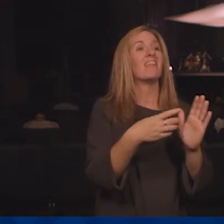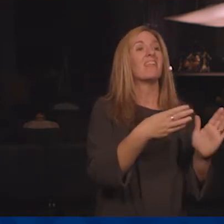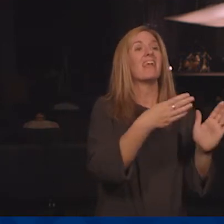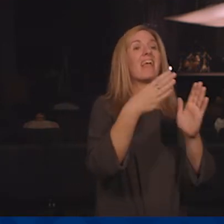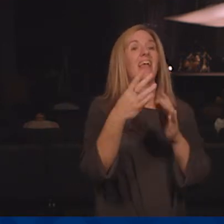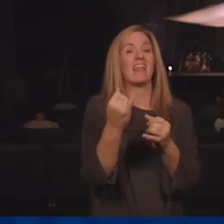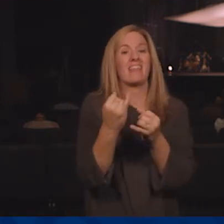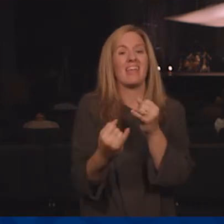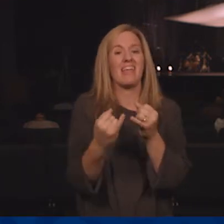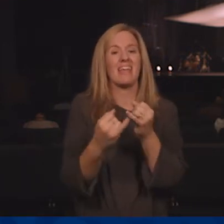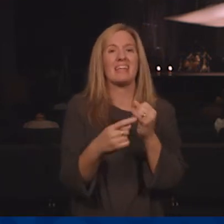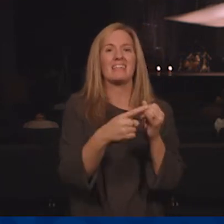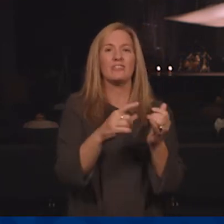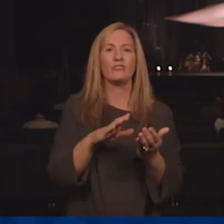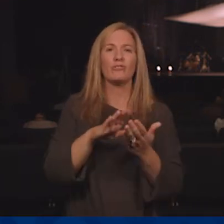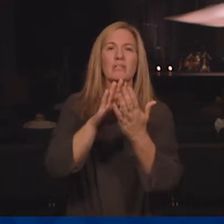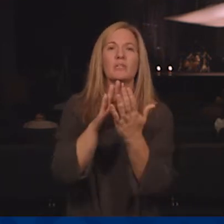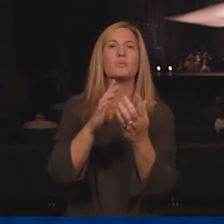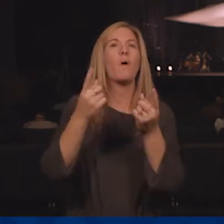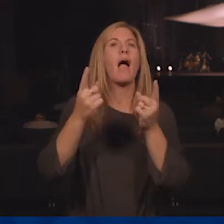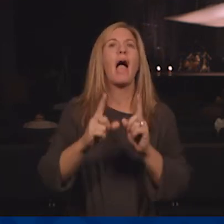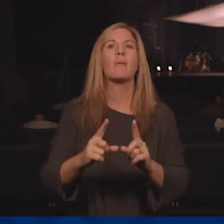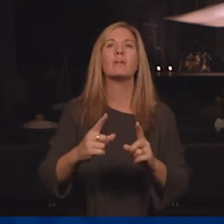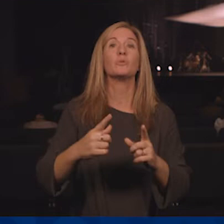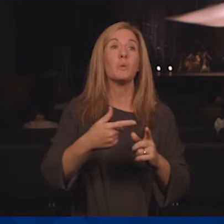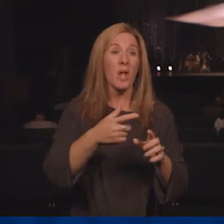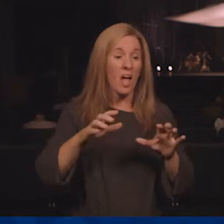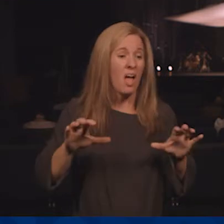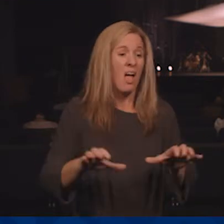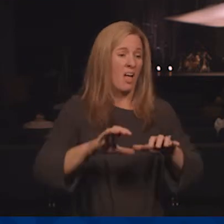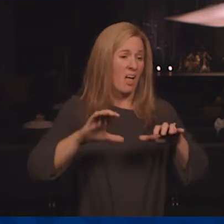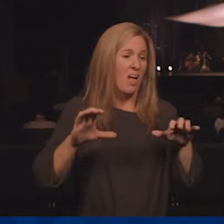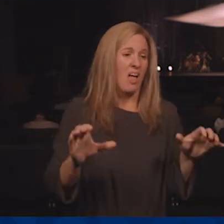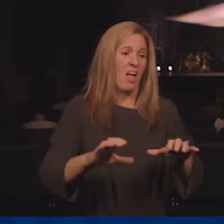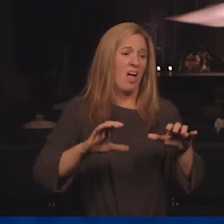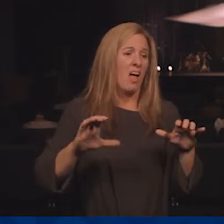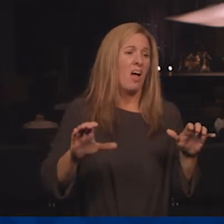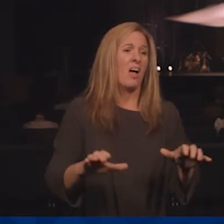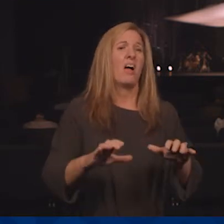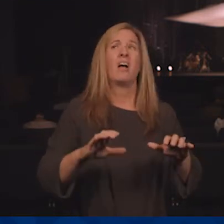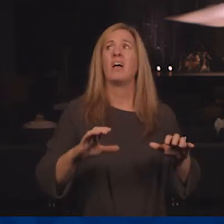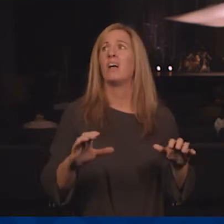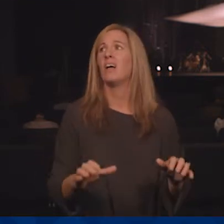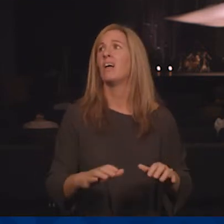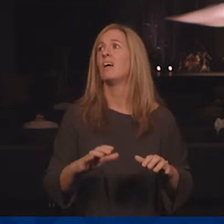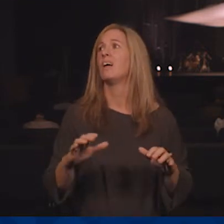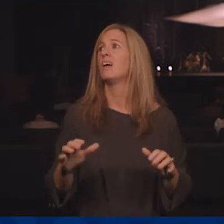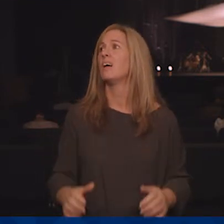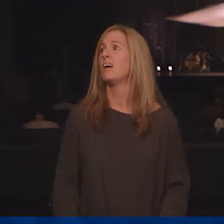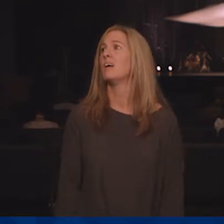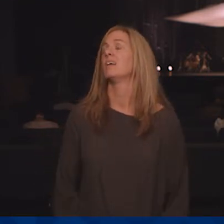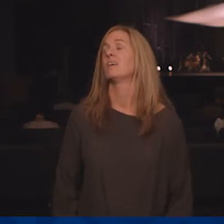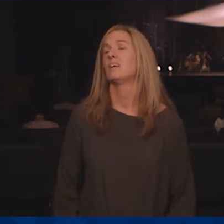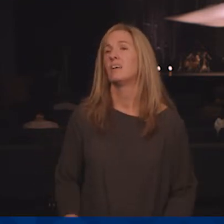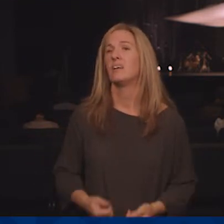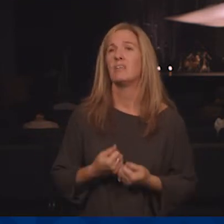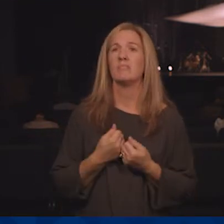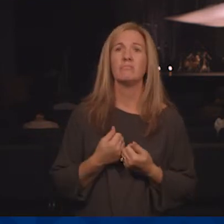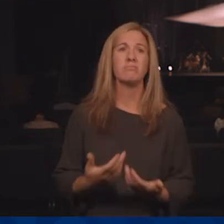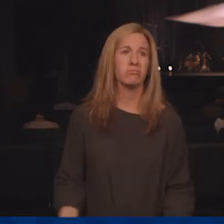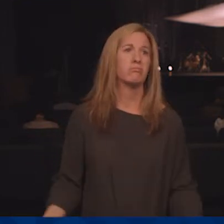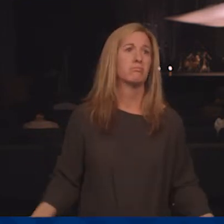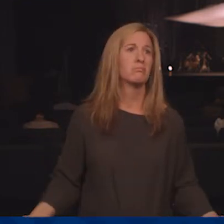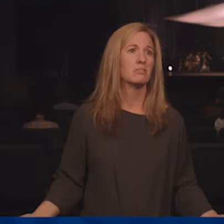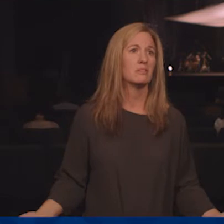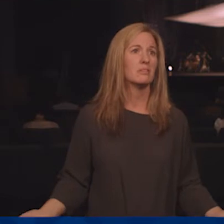what happens when we begin to lose our capacity, what happens when we're looking out at a world where people are